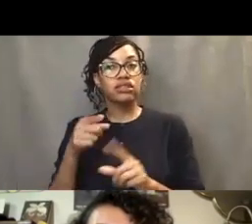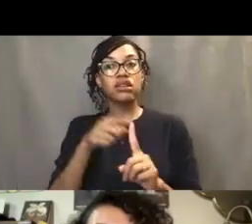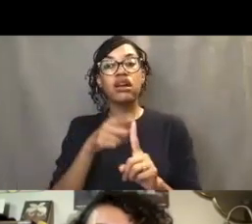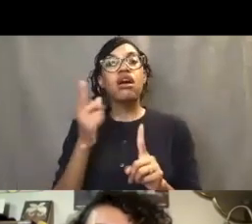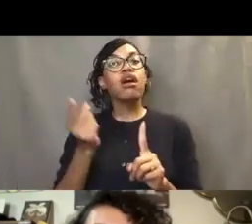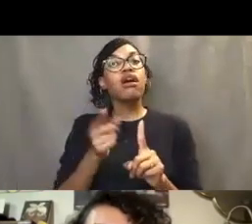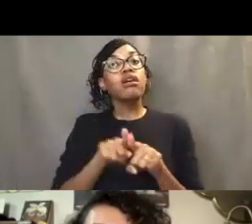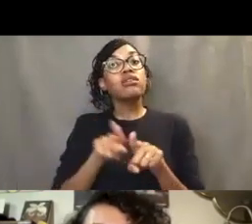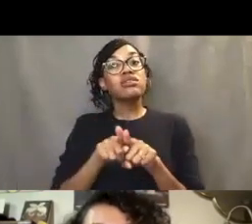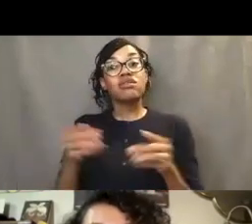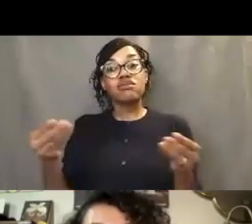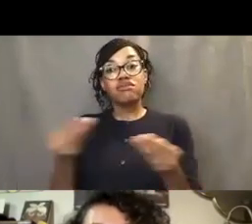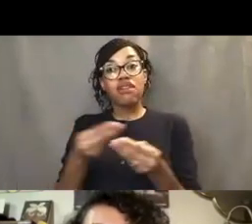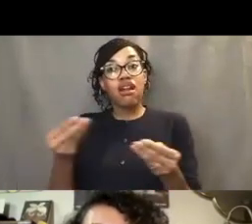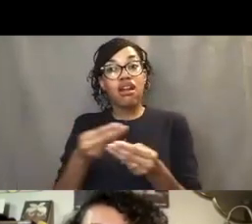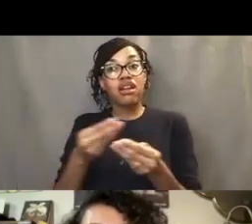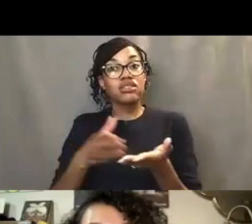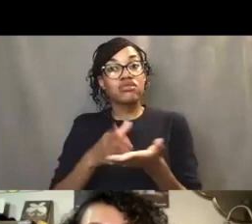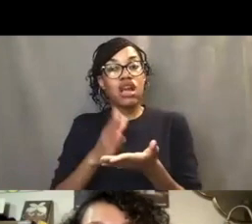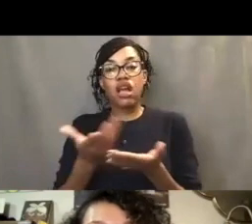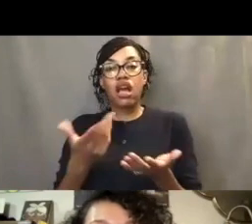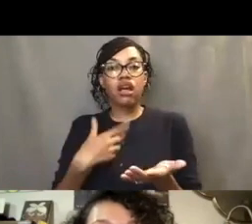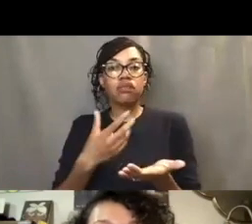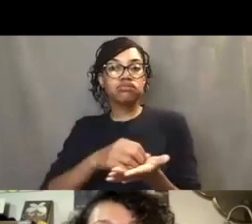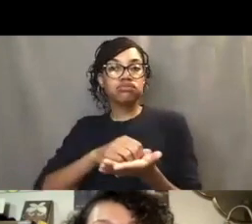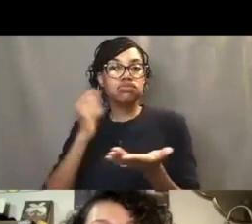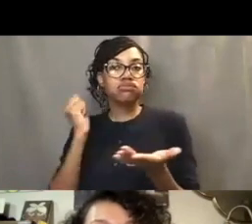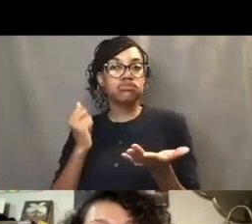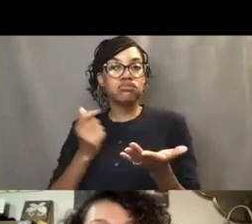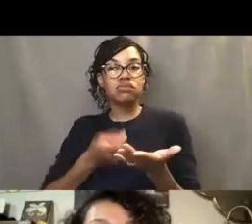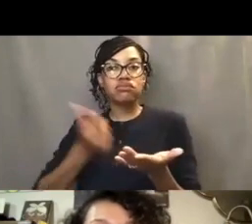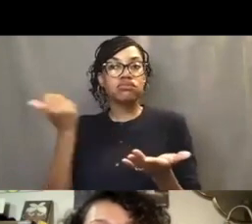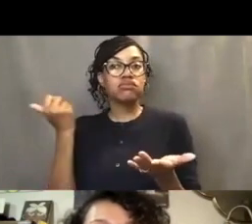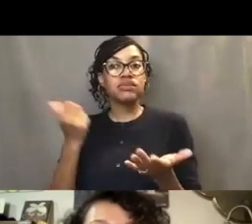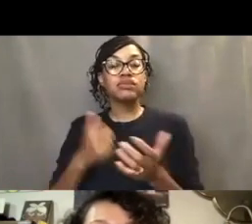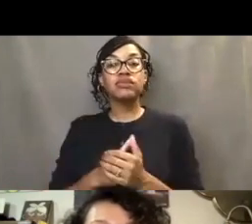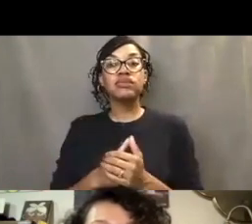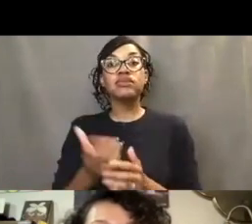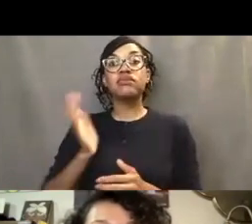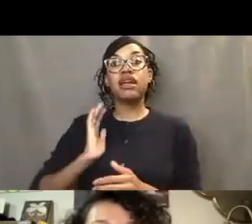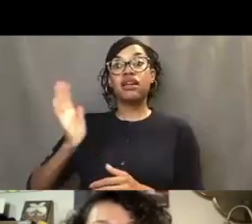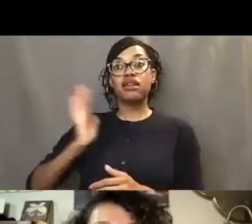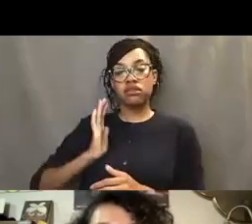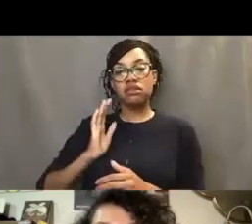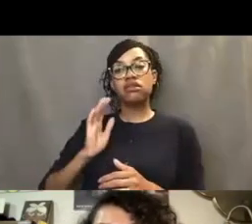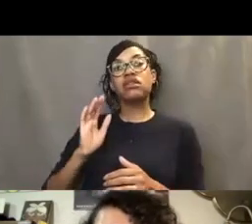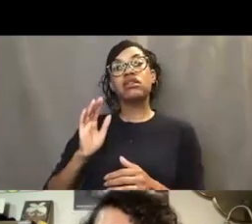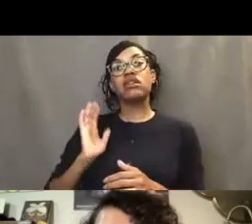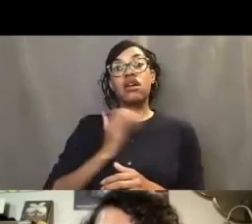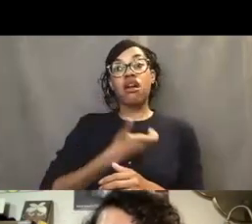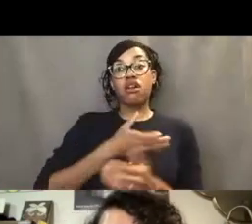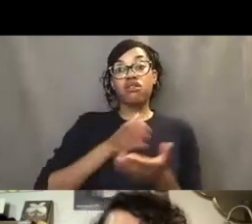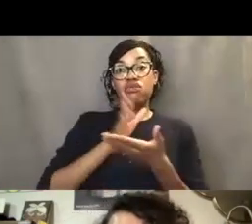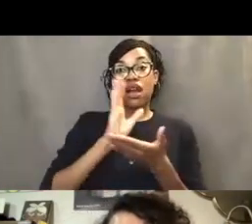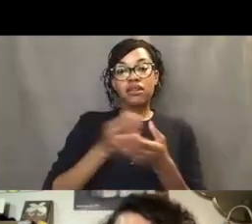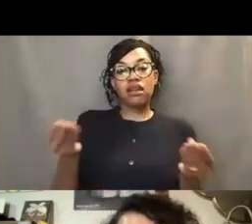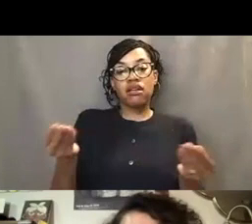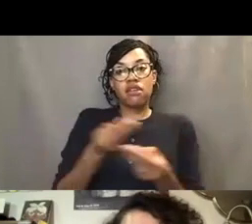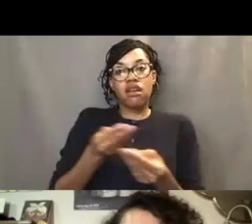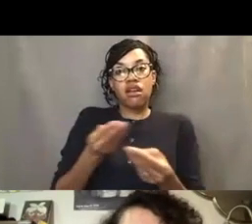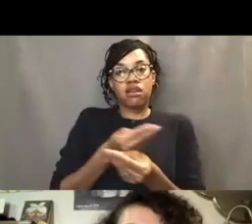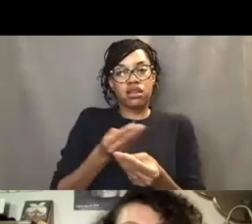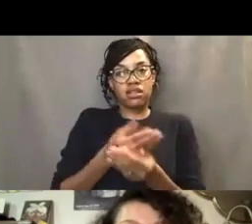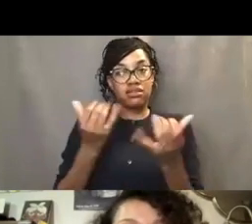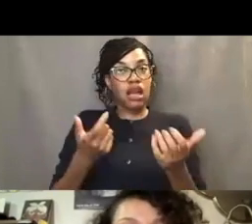when our students' learning conditions and our work conditions were bargained and in a contract. Fair share ended, and every union in Wisconsin